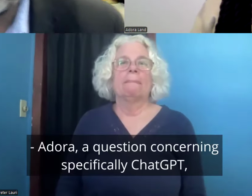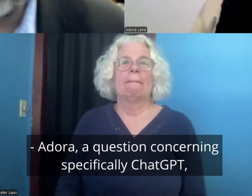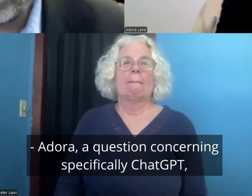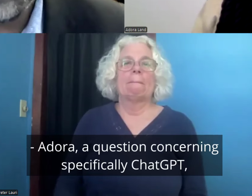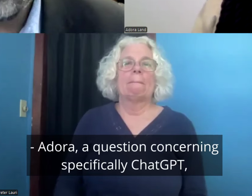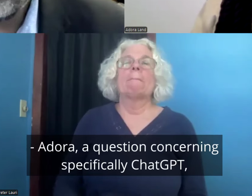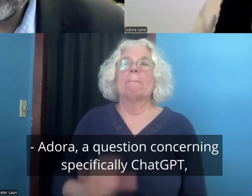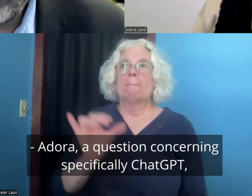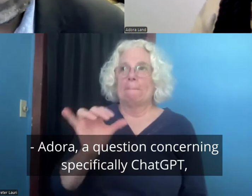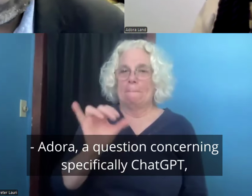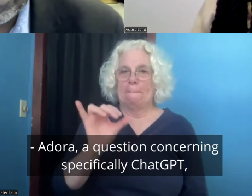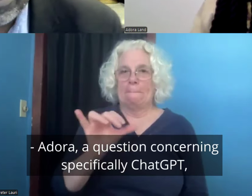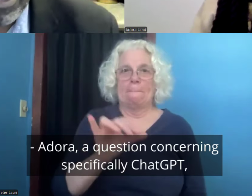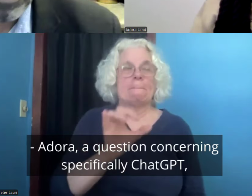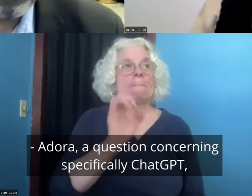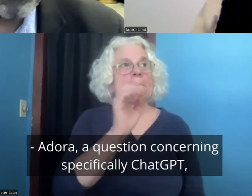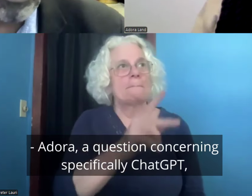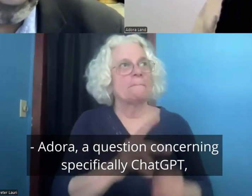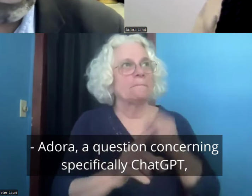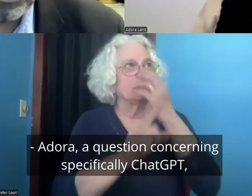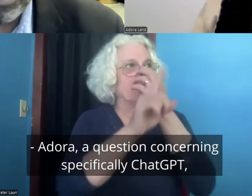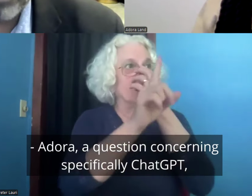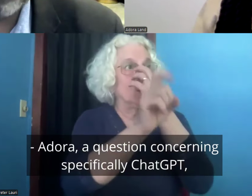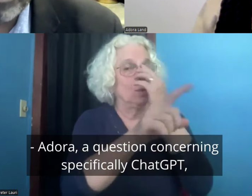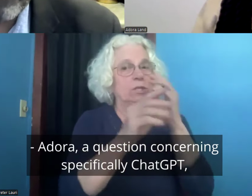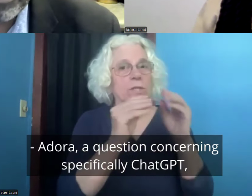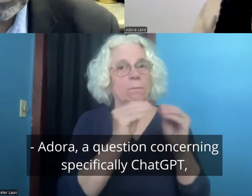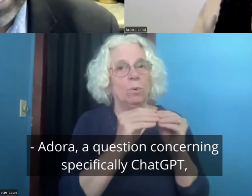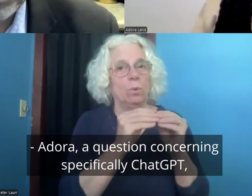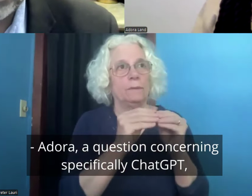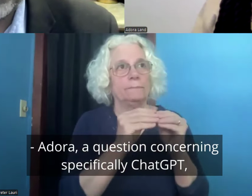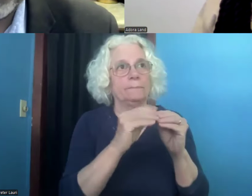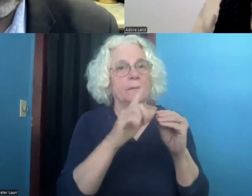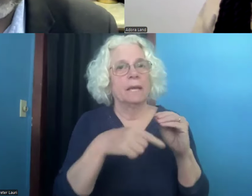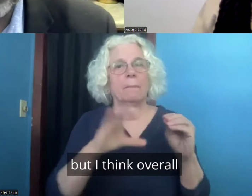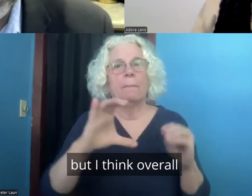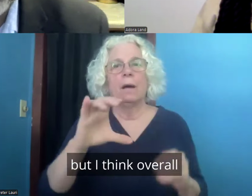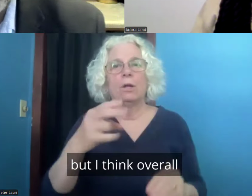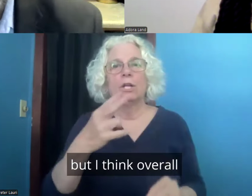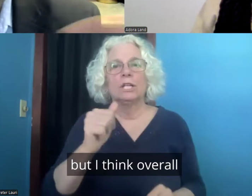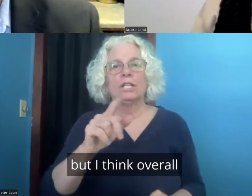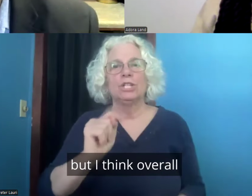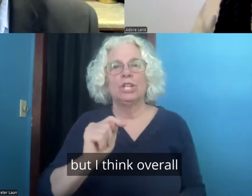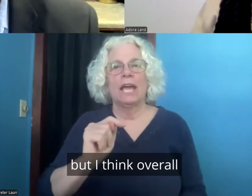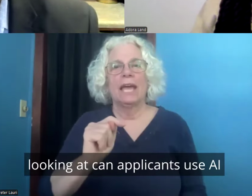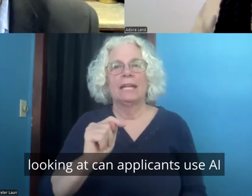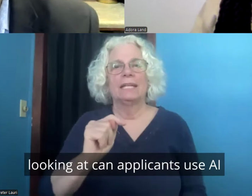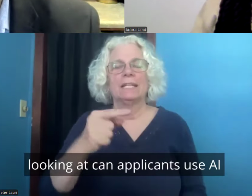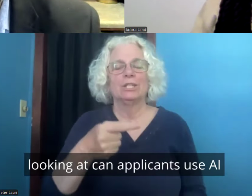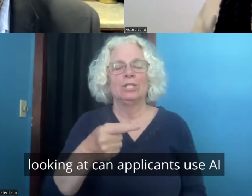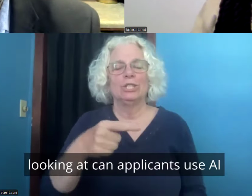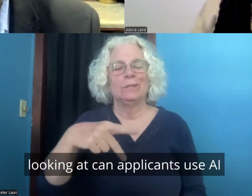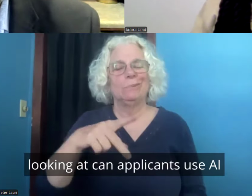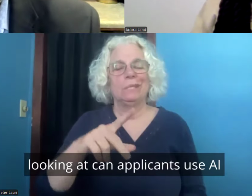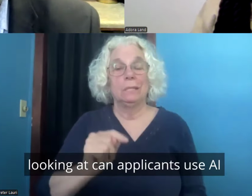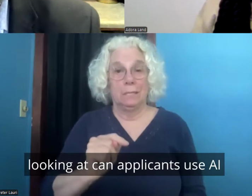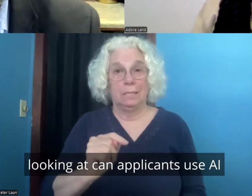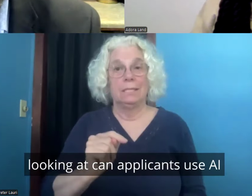Adora, a question concerning specifically Chat GPT, but I think overall looking